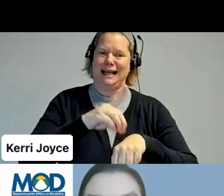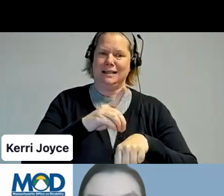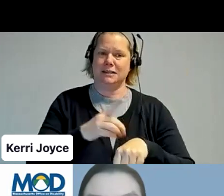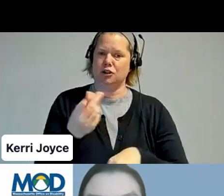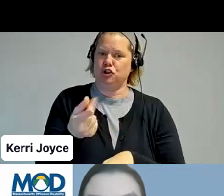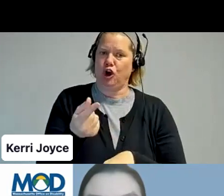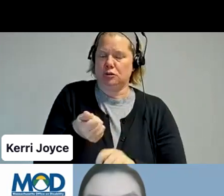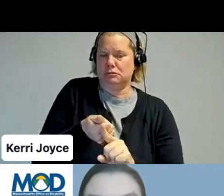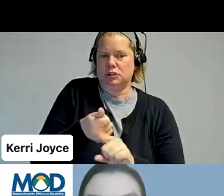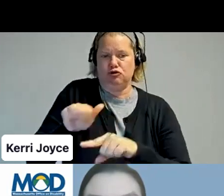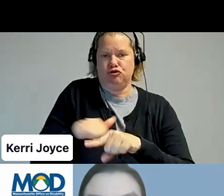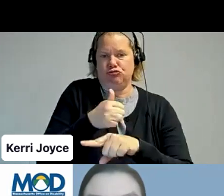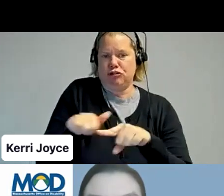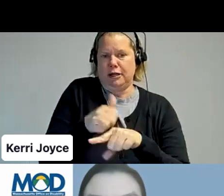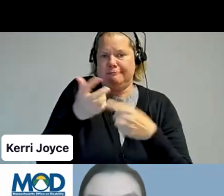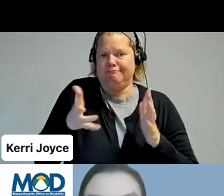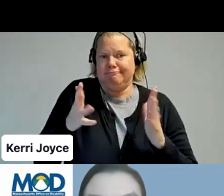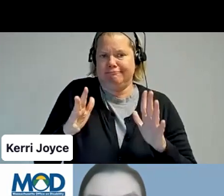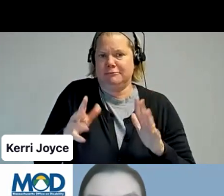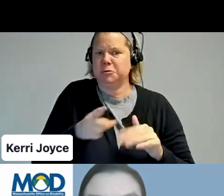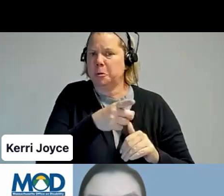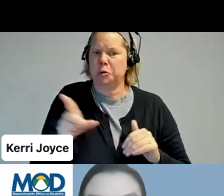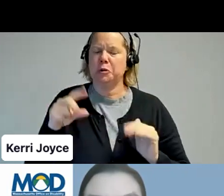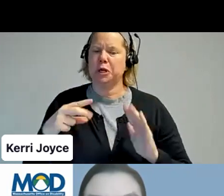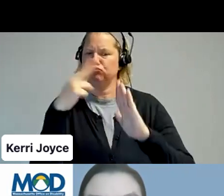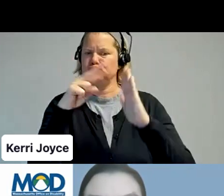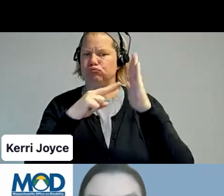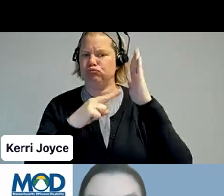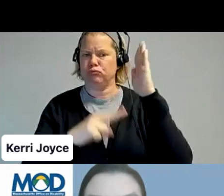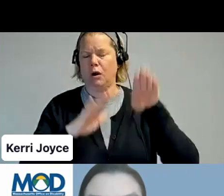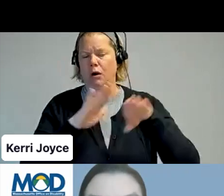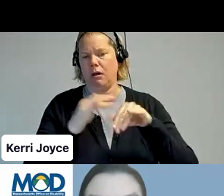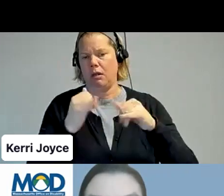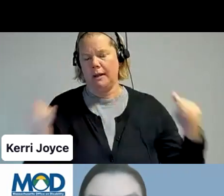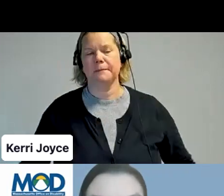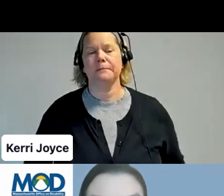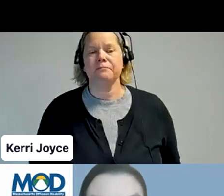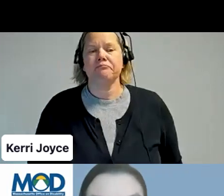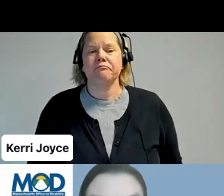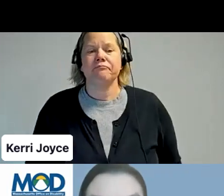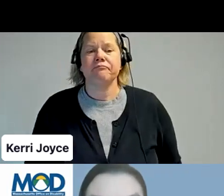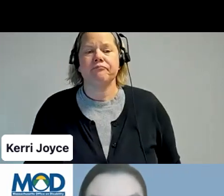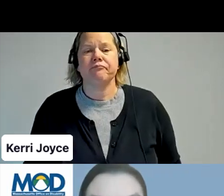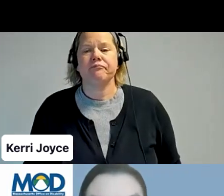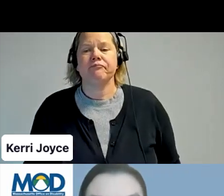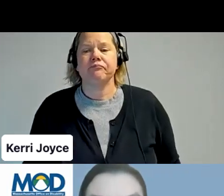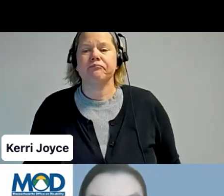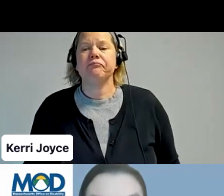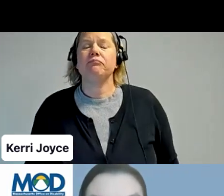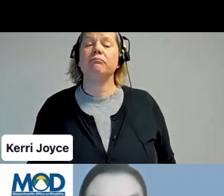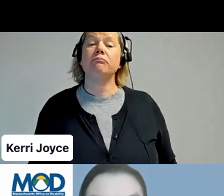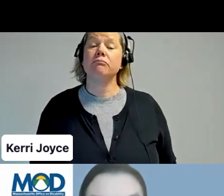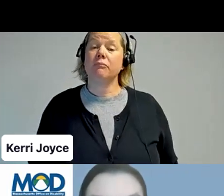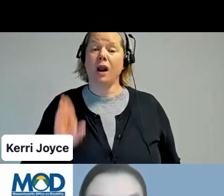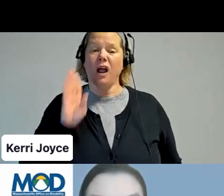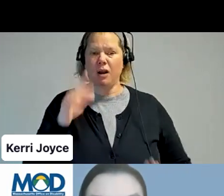It can be useful to have an idea of the breadth of those. Now, we're going to talk through an example of how this